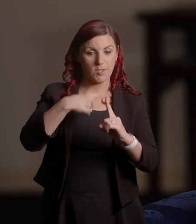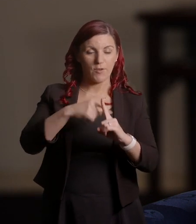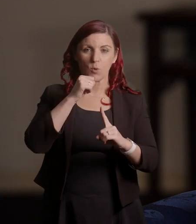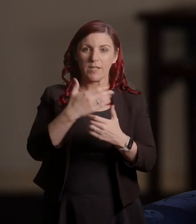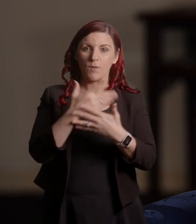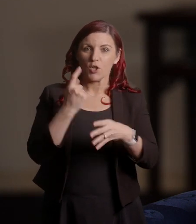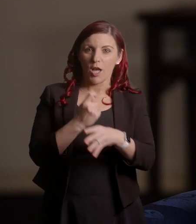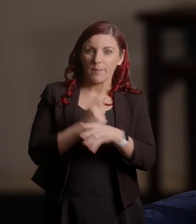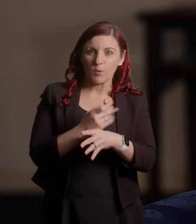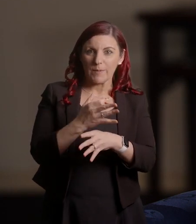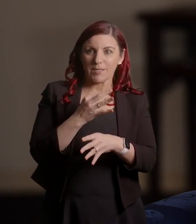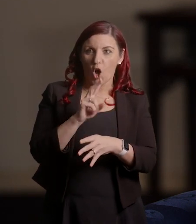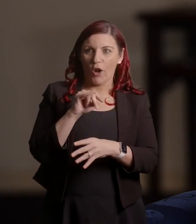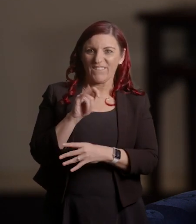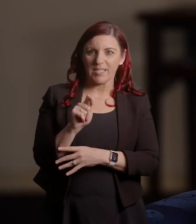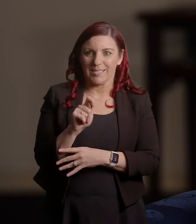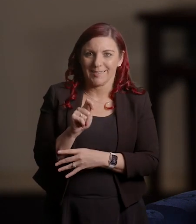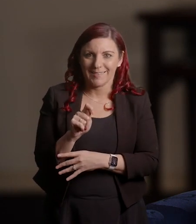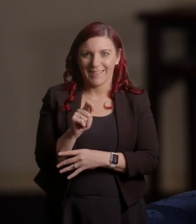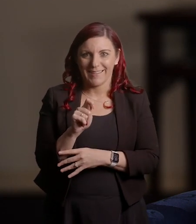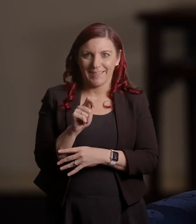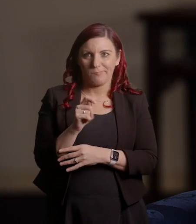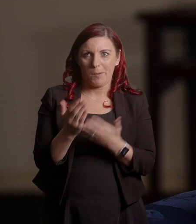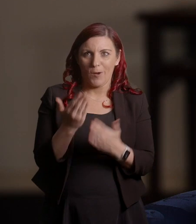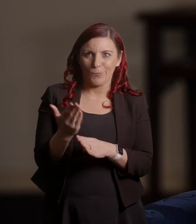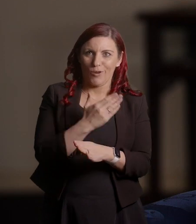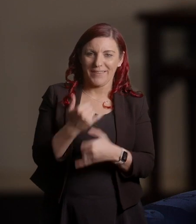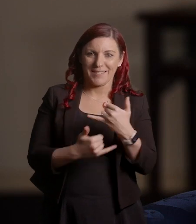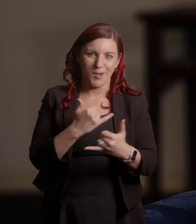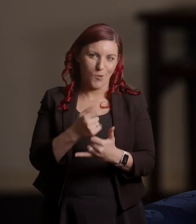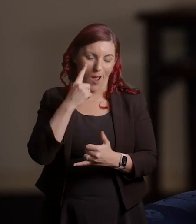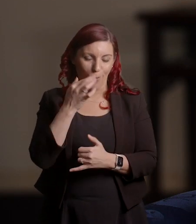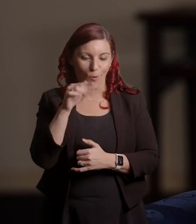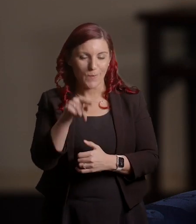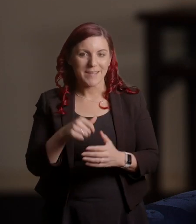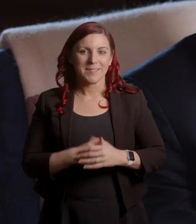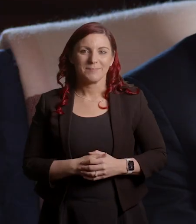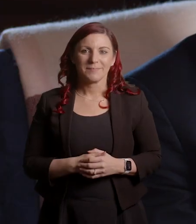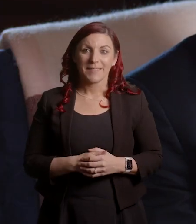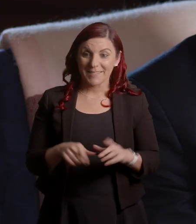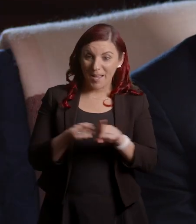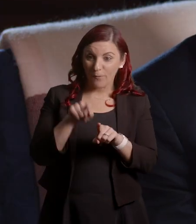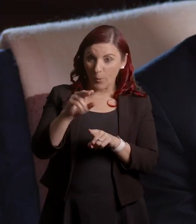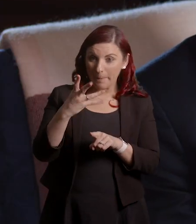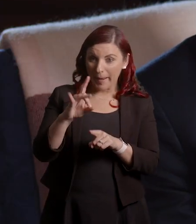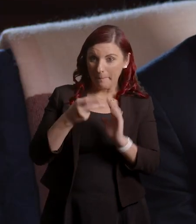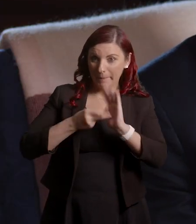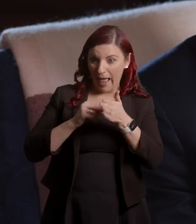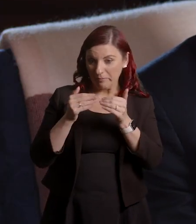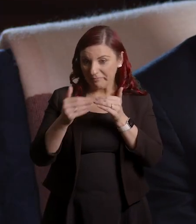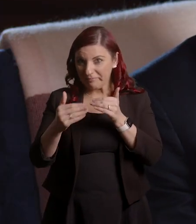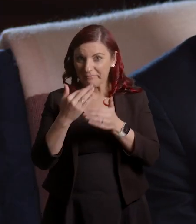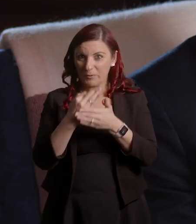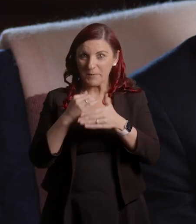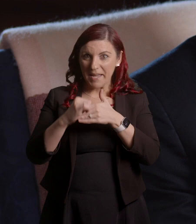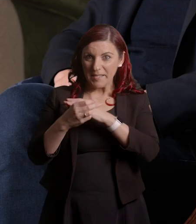you don't have as much time to get as unfit coming back into a pre-season. So we look forward to that. And the same for yourself, Mick. What's the plan for the